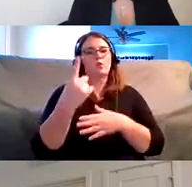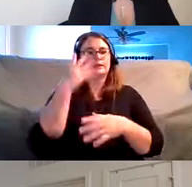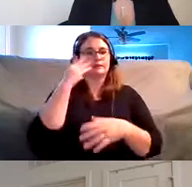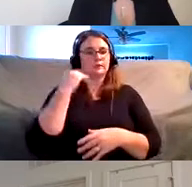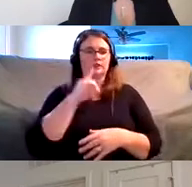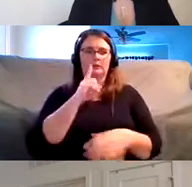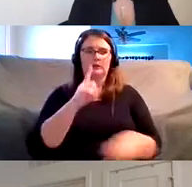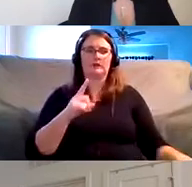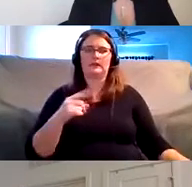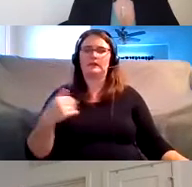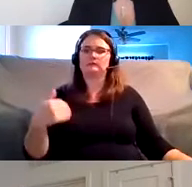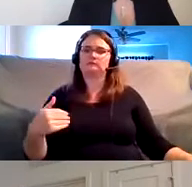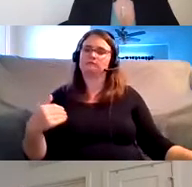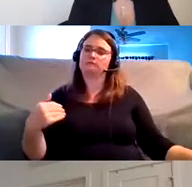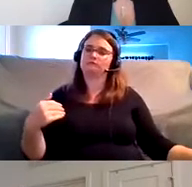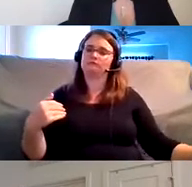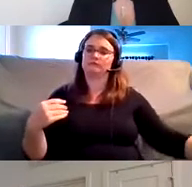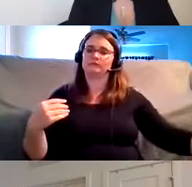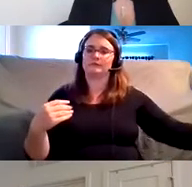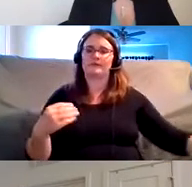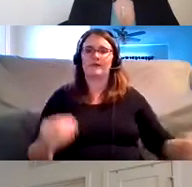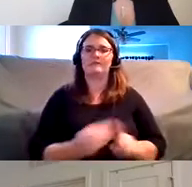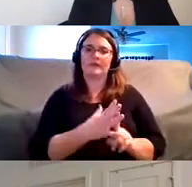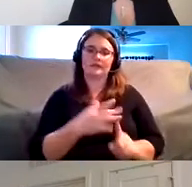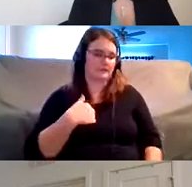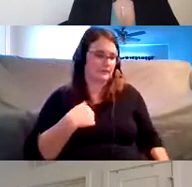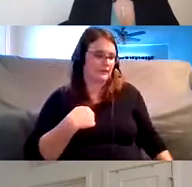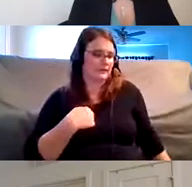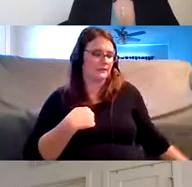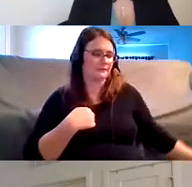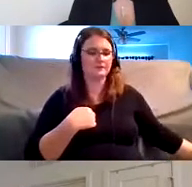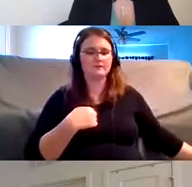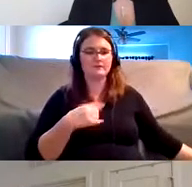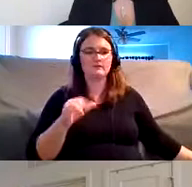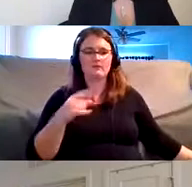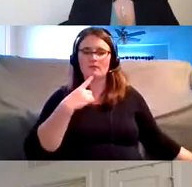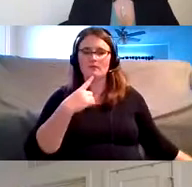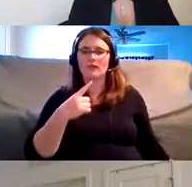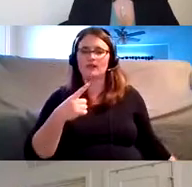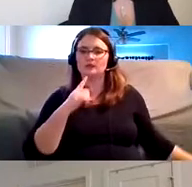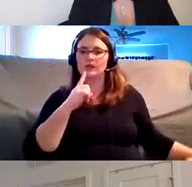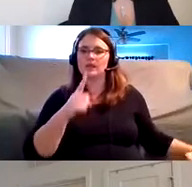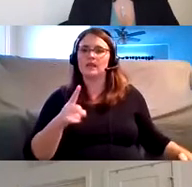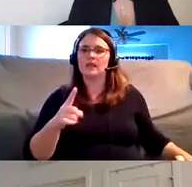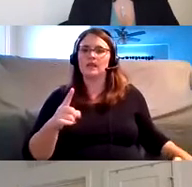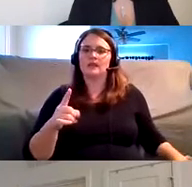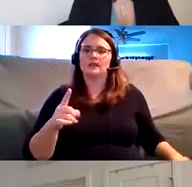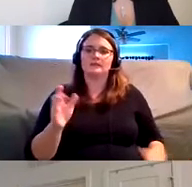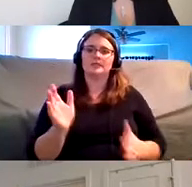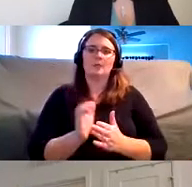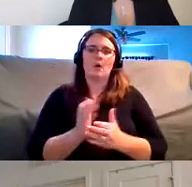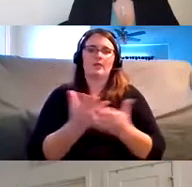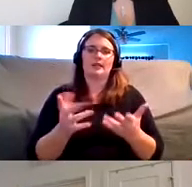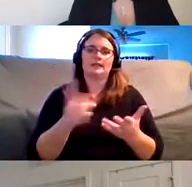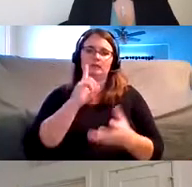As Dr. Luaces was saying, it's like small things that just add up together, and it really affects you. So